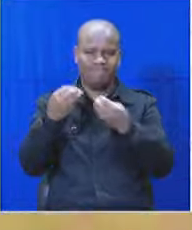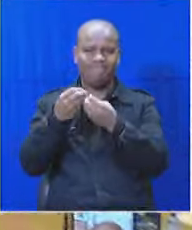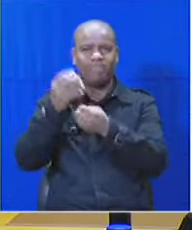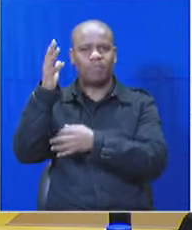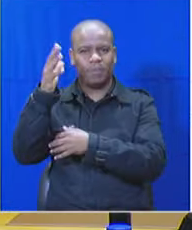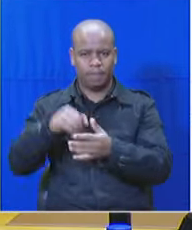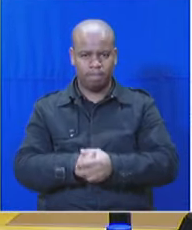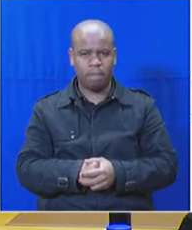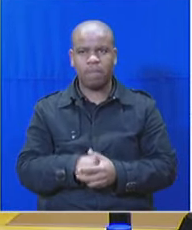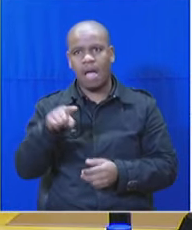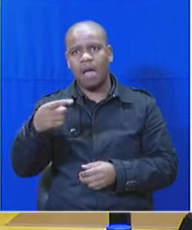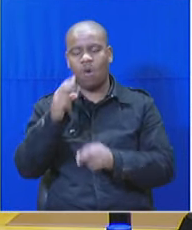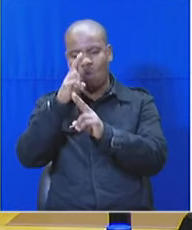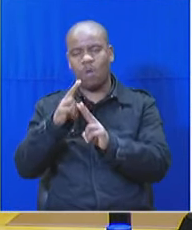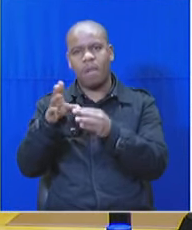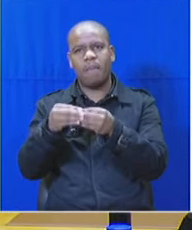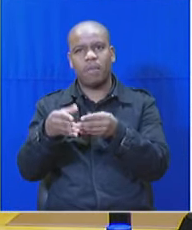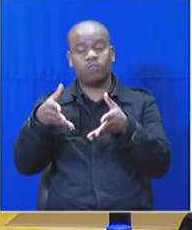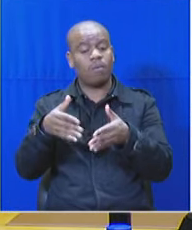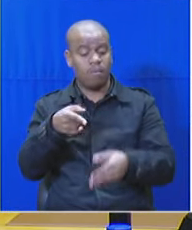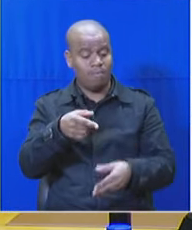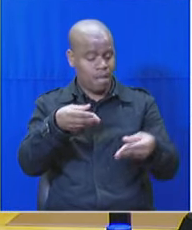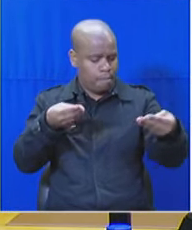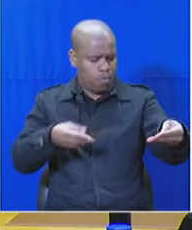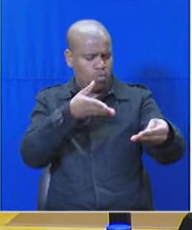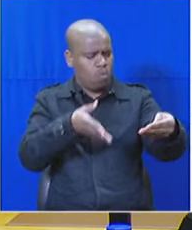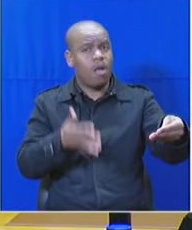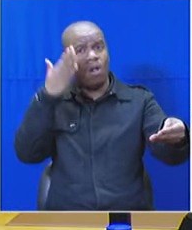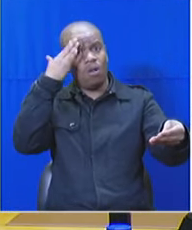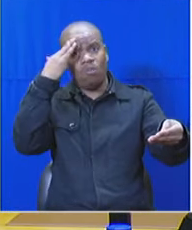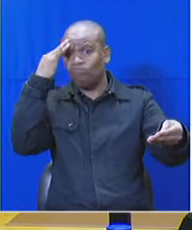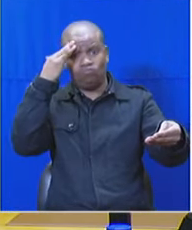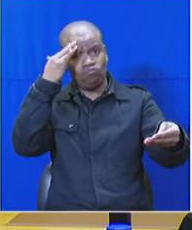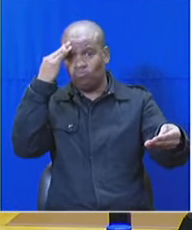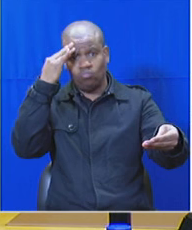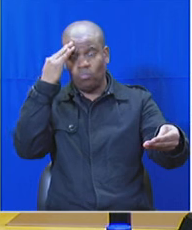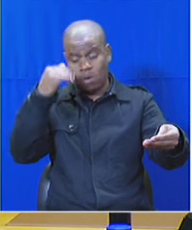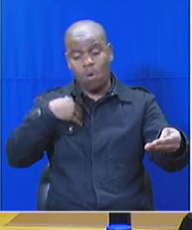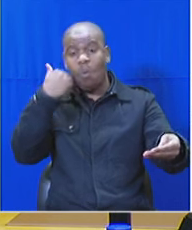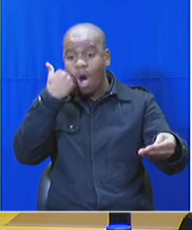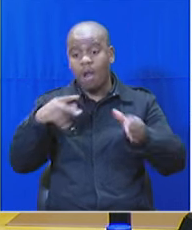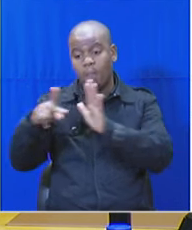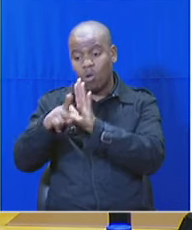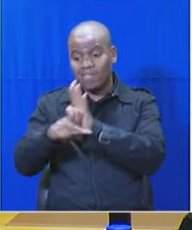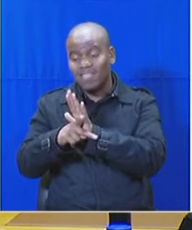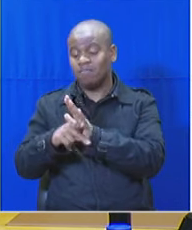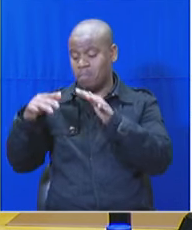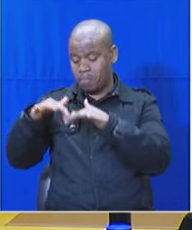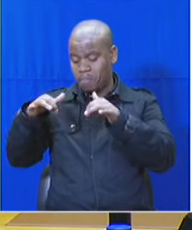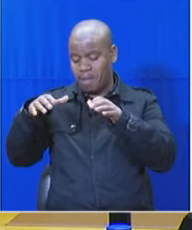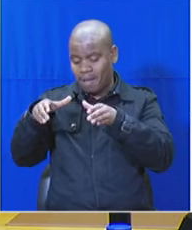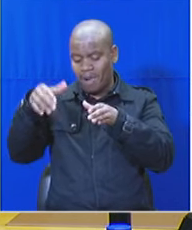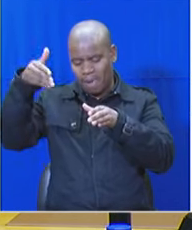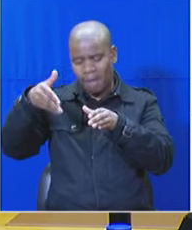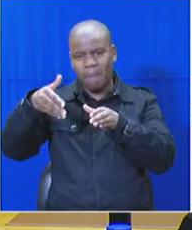this House really do not know this document. They do not know that we are actually implementing policies of the African National Congress.